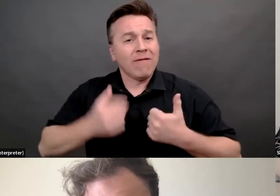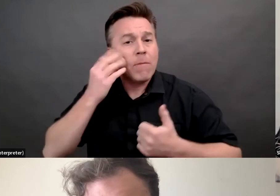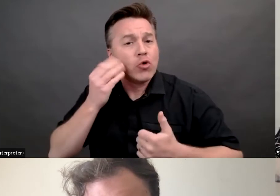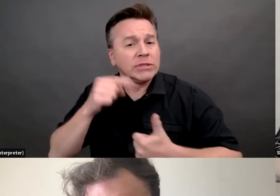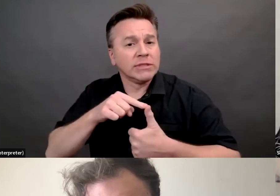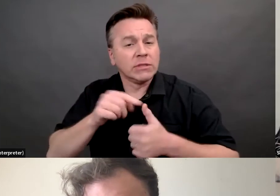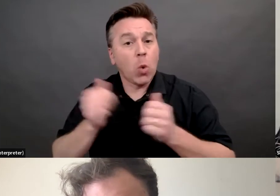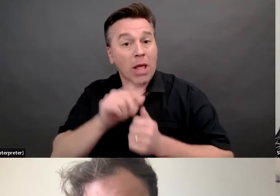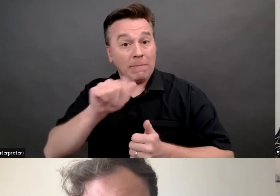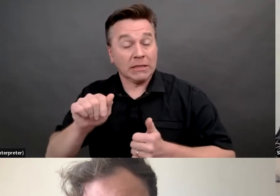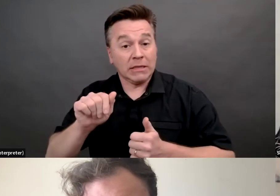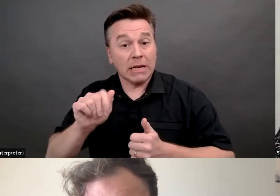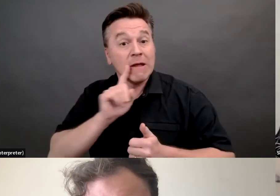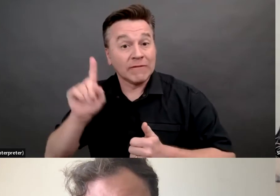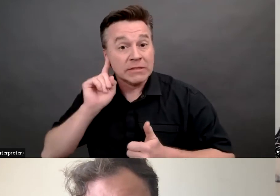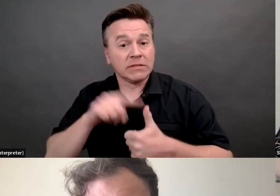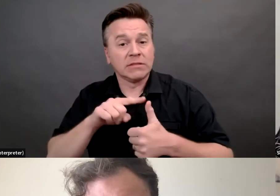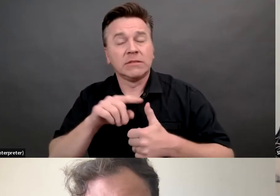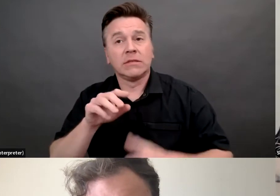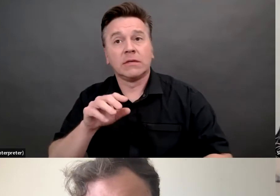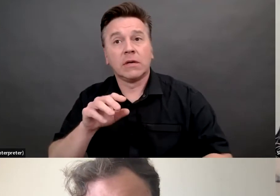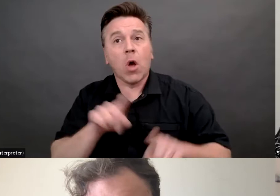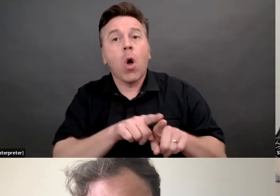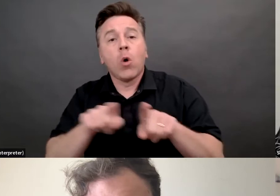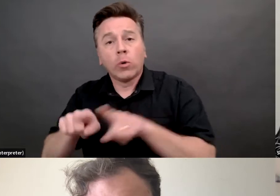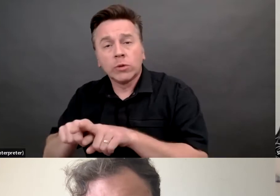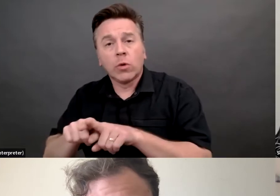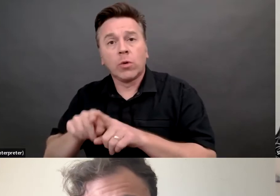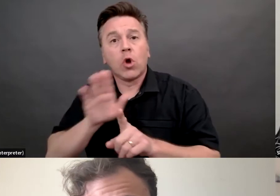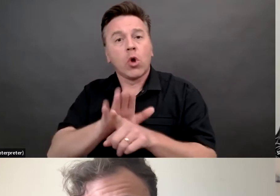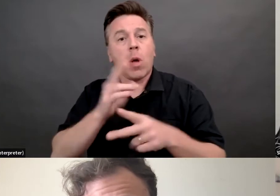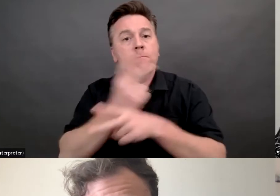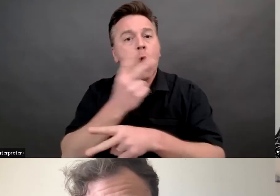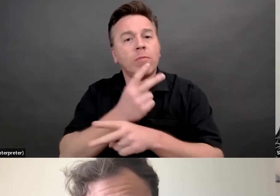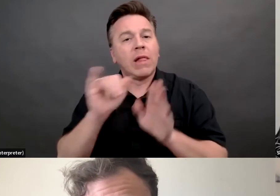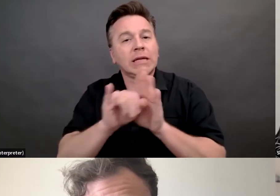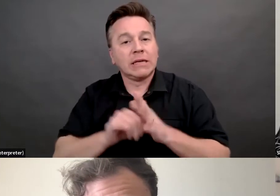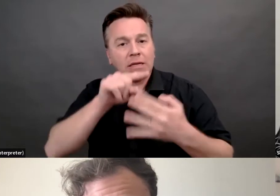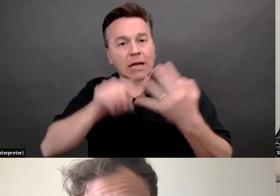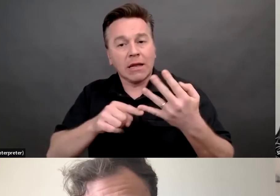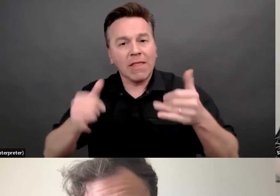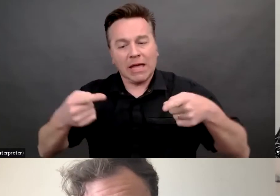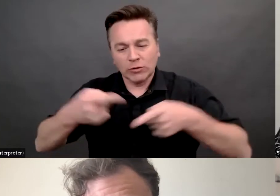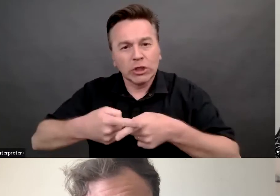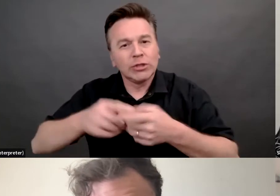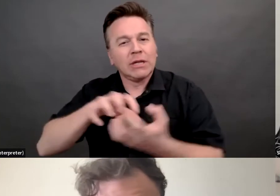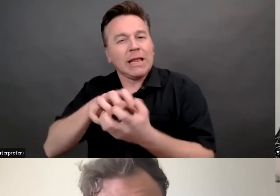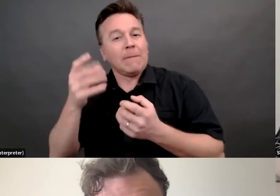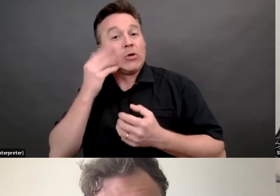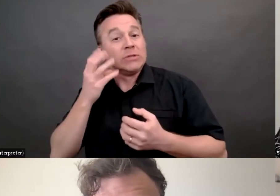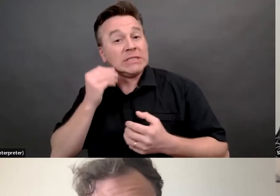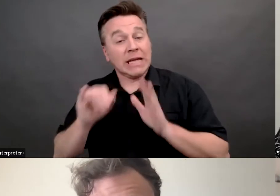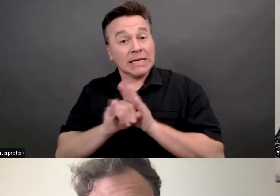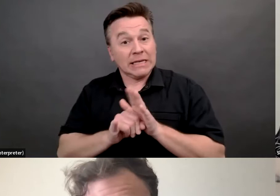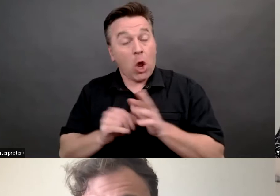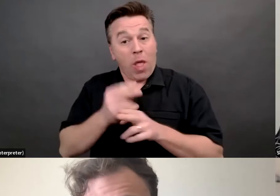with disability and deafness, but also your multiple identities, your intersectional experiences and identities. And